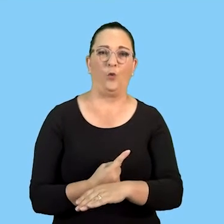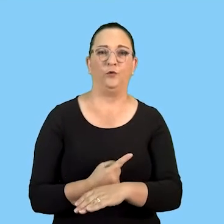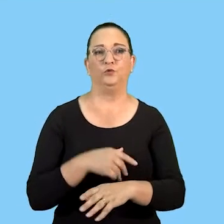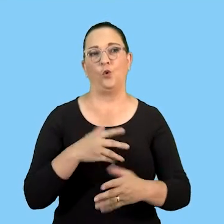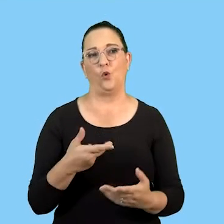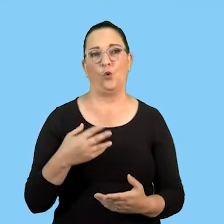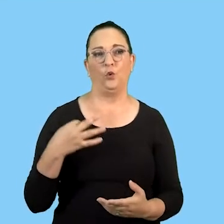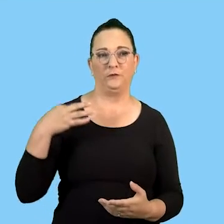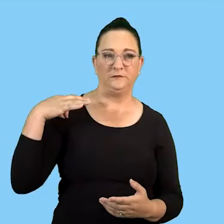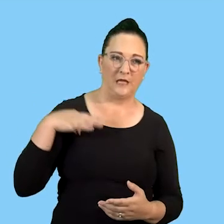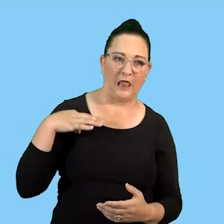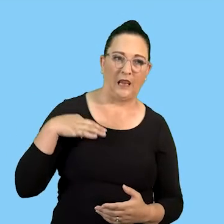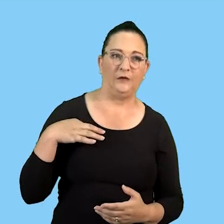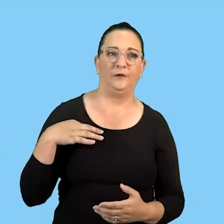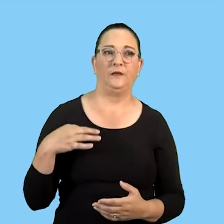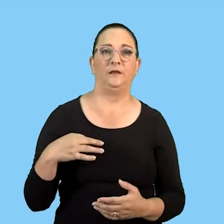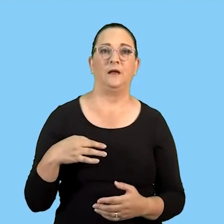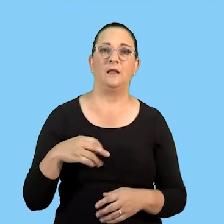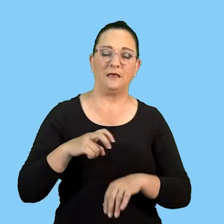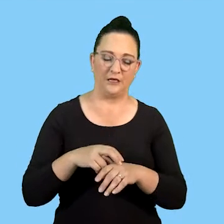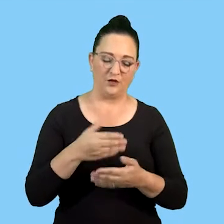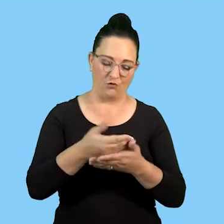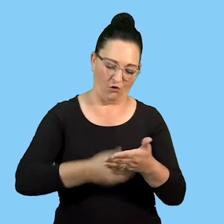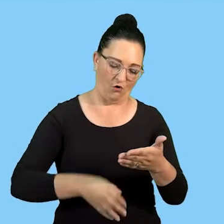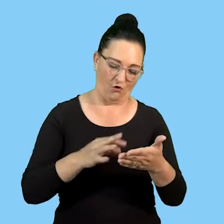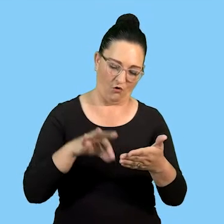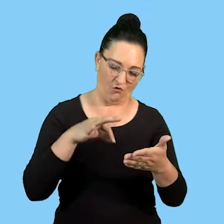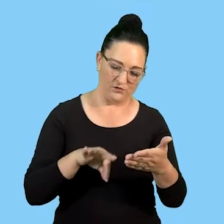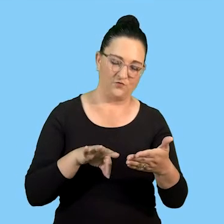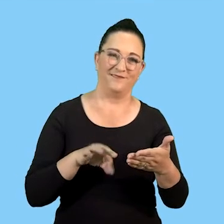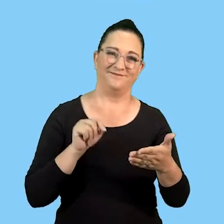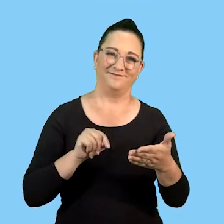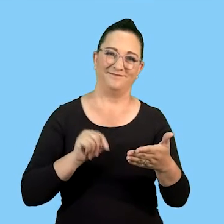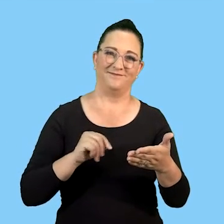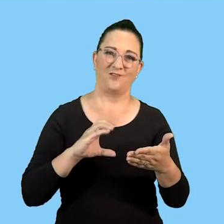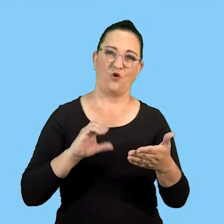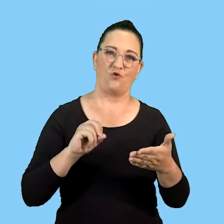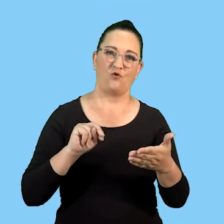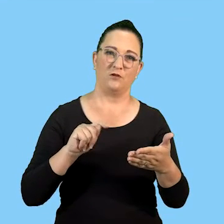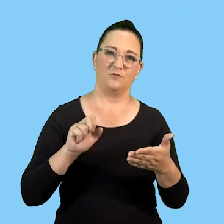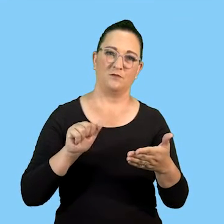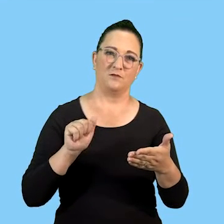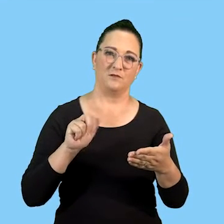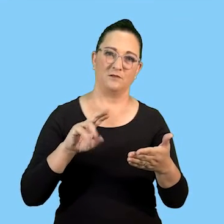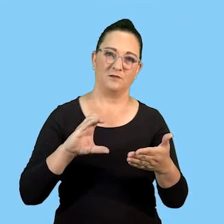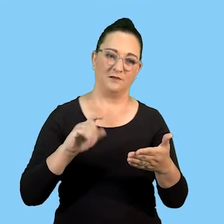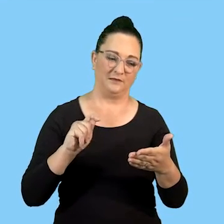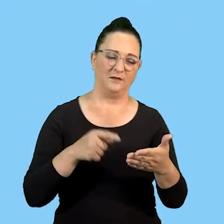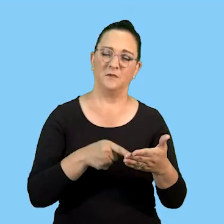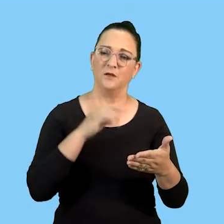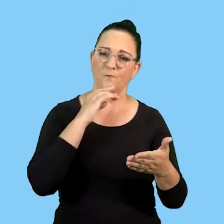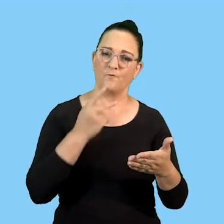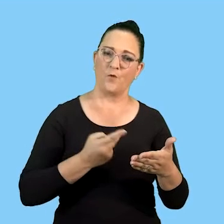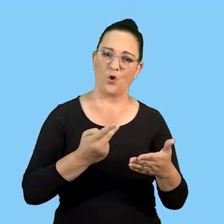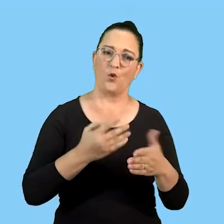be an agreement. Where do we agree on the contract? The contract, when we sign the contract, there's going to be a mutual